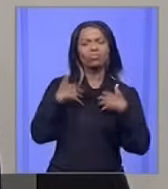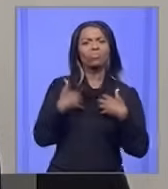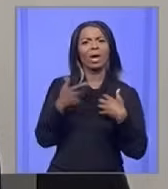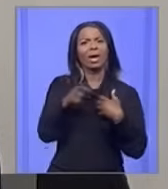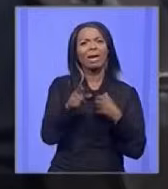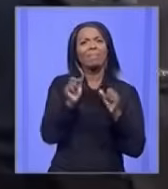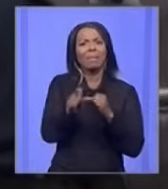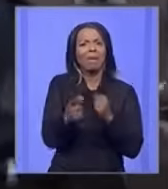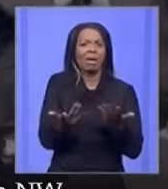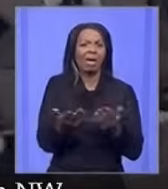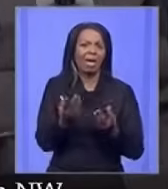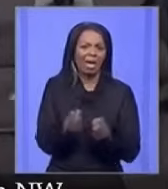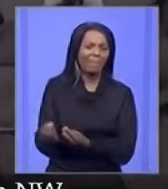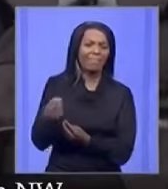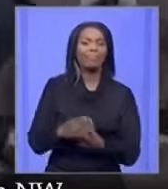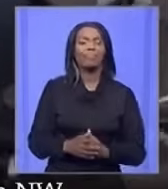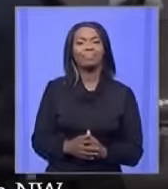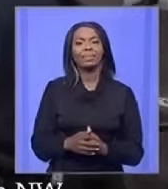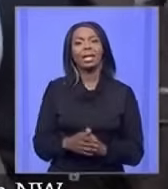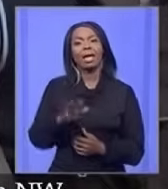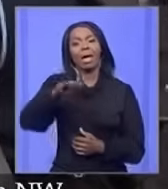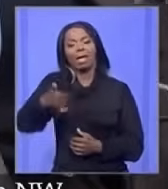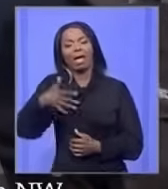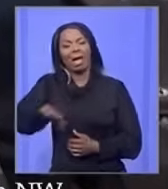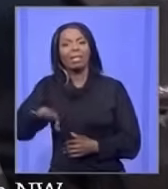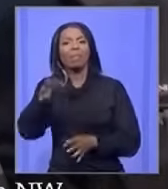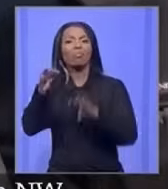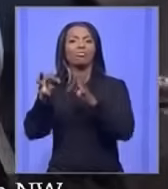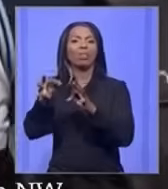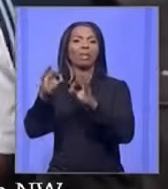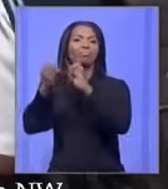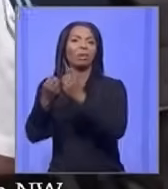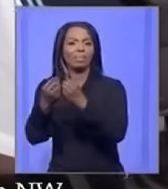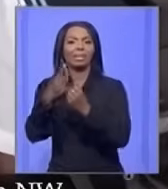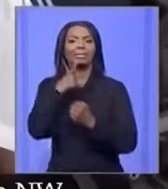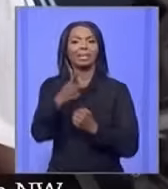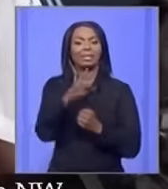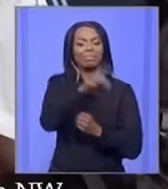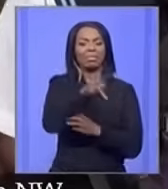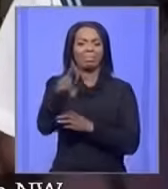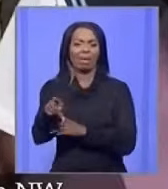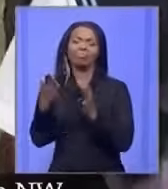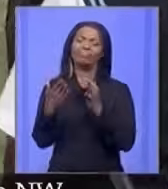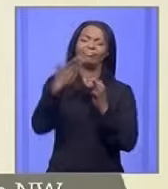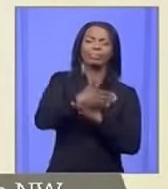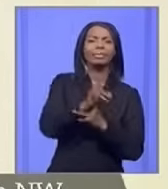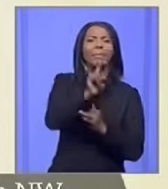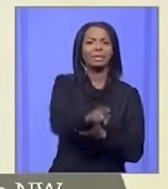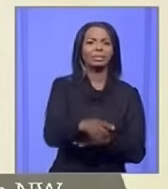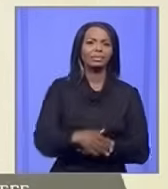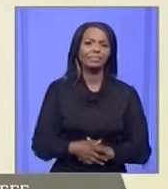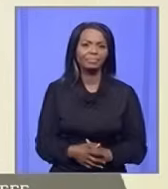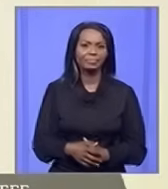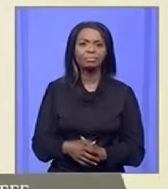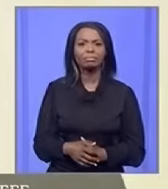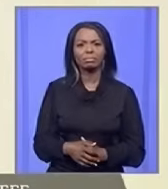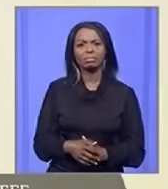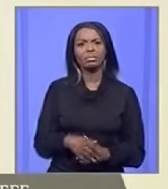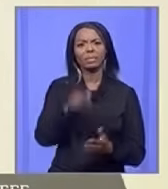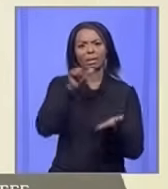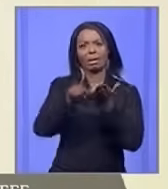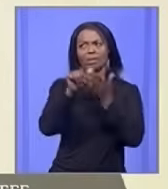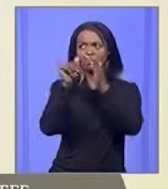for quite a while. Lekokganetso la semmuso mo porofenseng le ikuela gore mosireletsi wa setšhaba a tsereganye. Re tsweletse go kwalla le